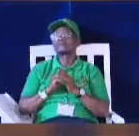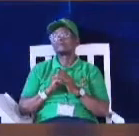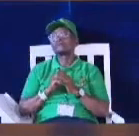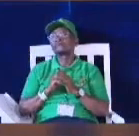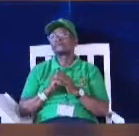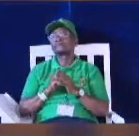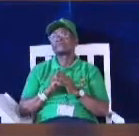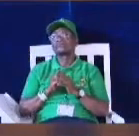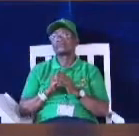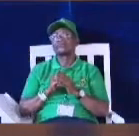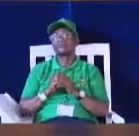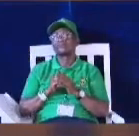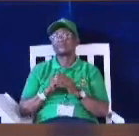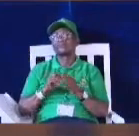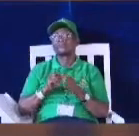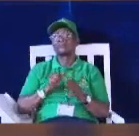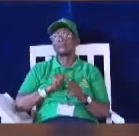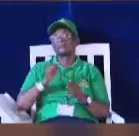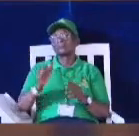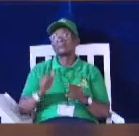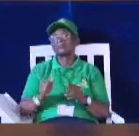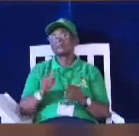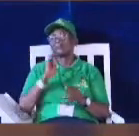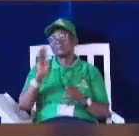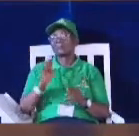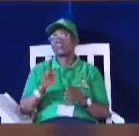I might be an important man as a lecturer.